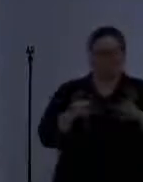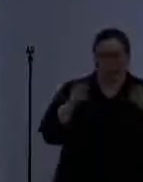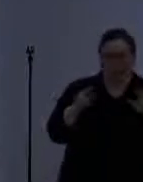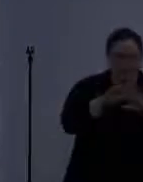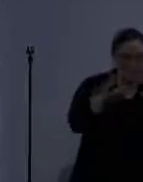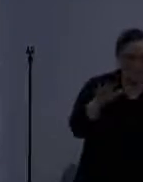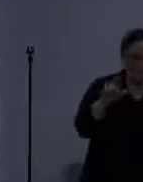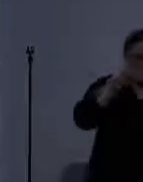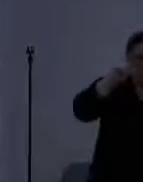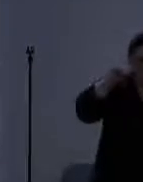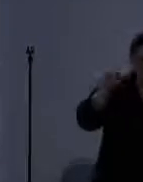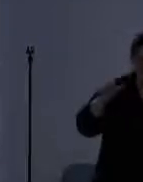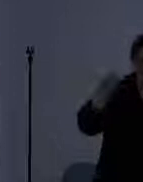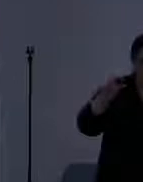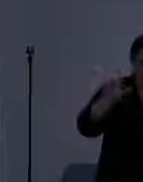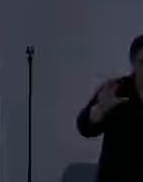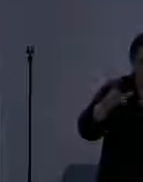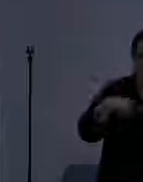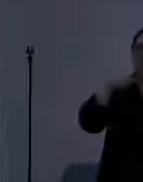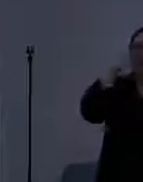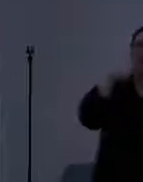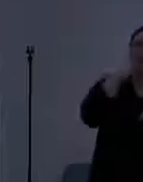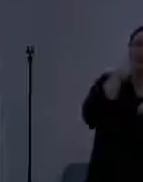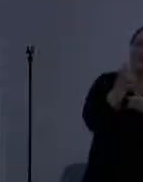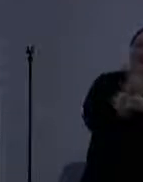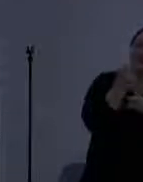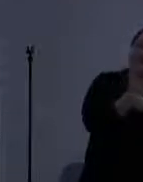you're all awake. But the